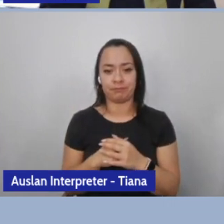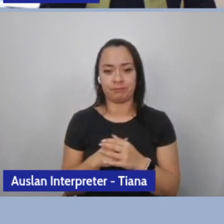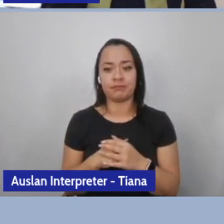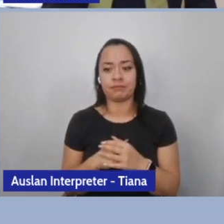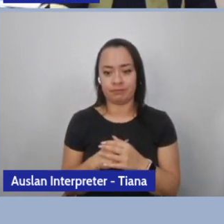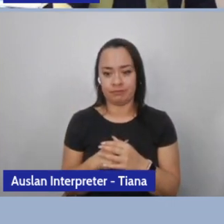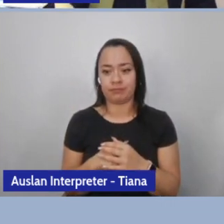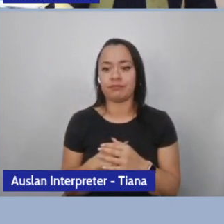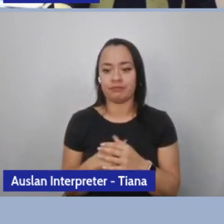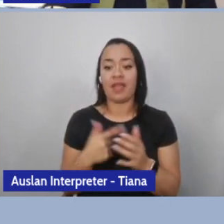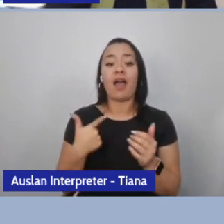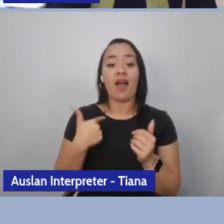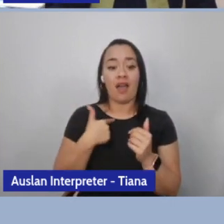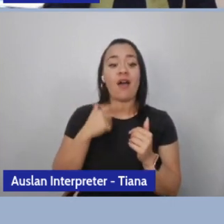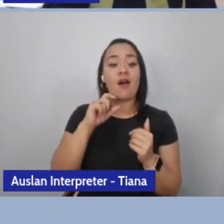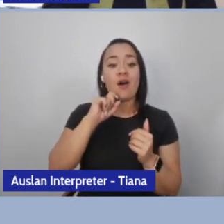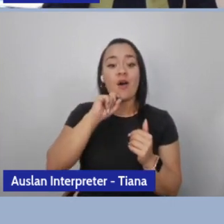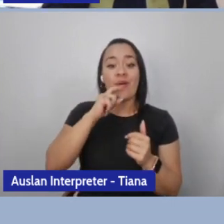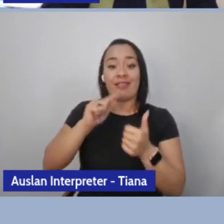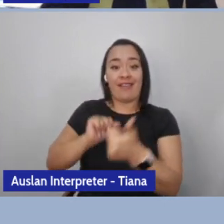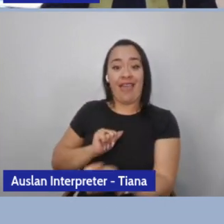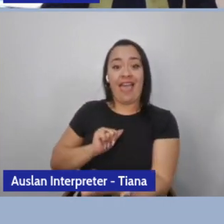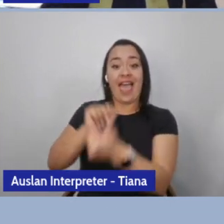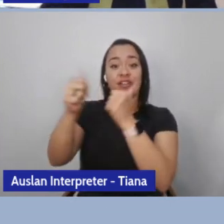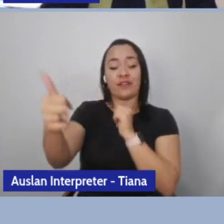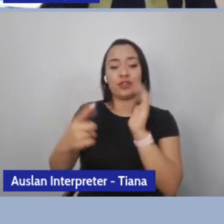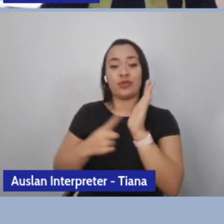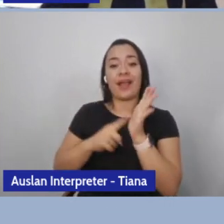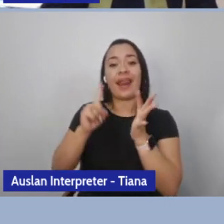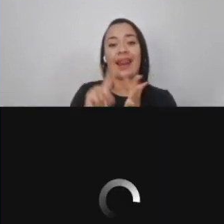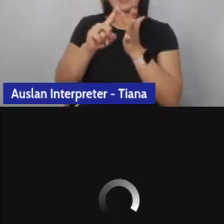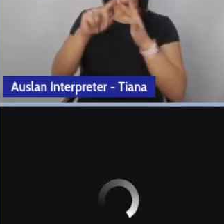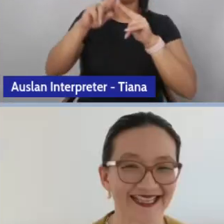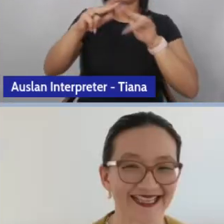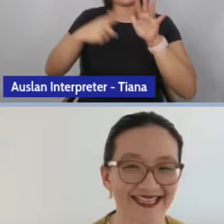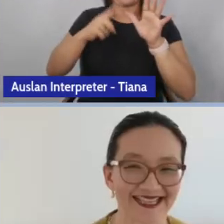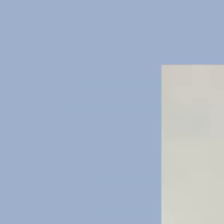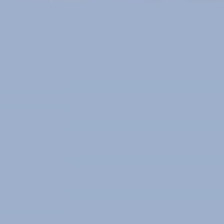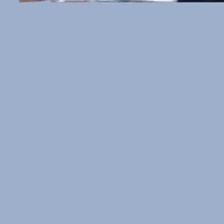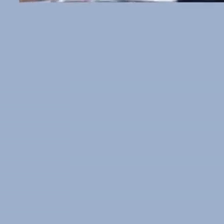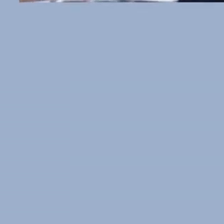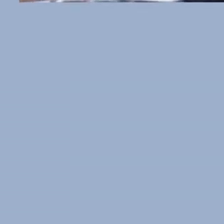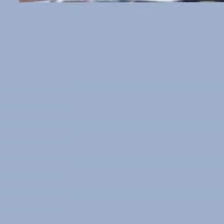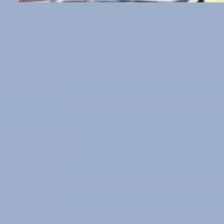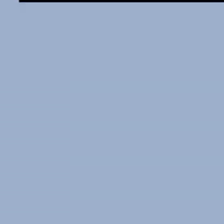to stop there and I'll hand back to Li Fei. Thank you, Li Fei.